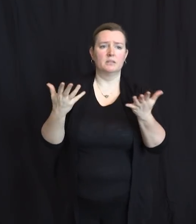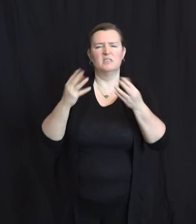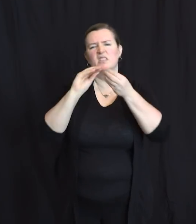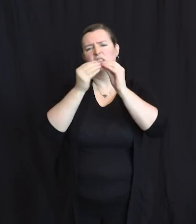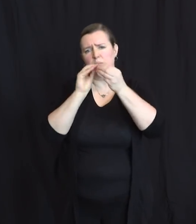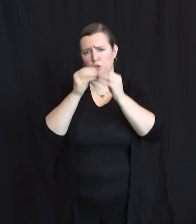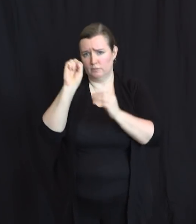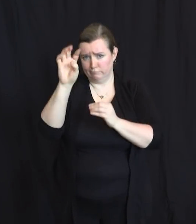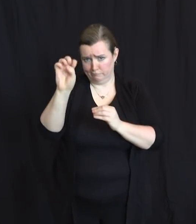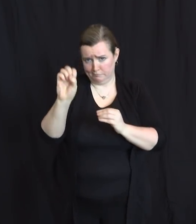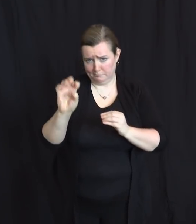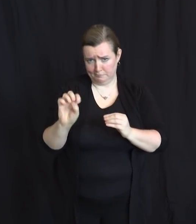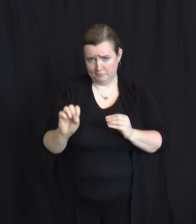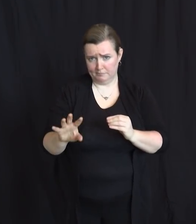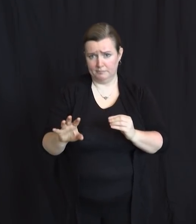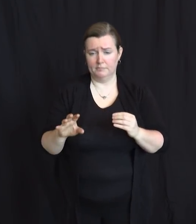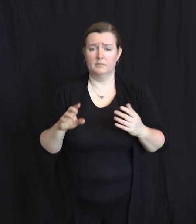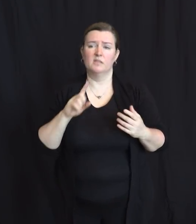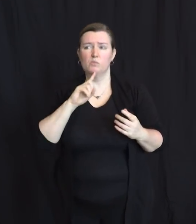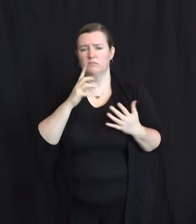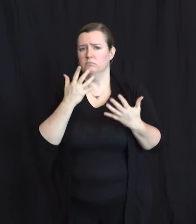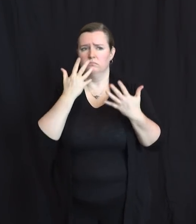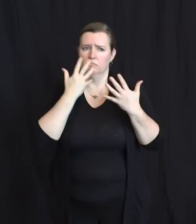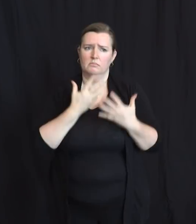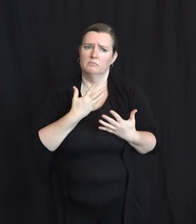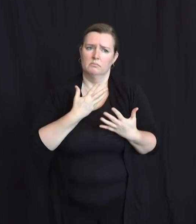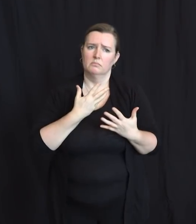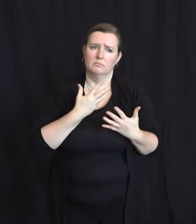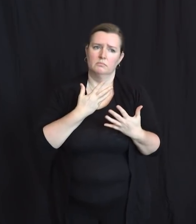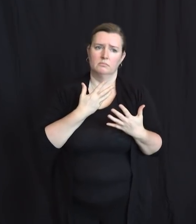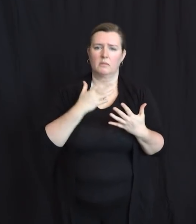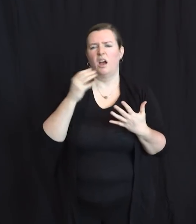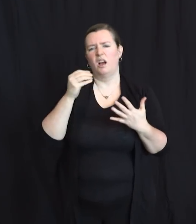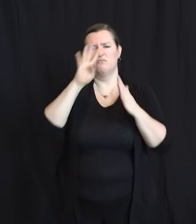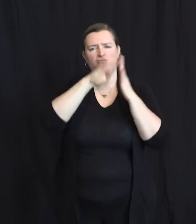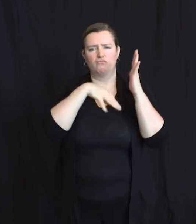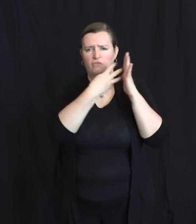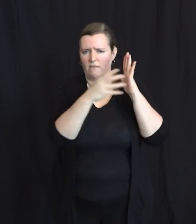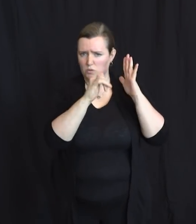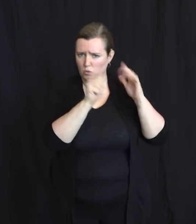as sobering as they may be, and the charts that underpin them. We're announcing